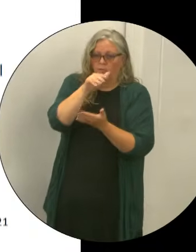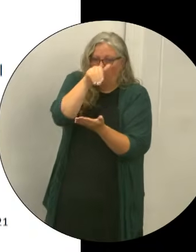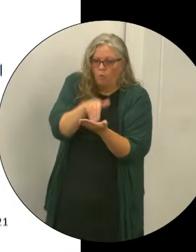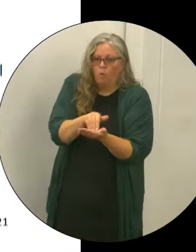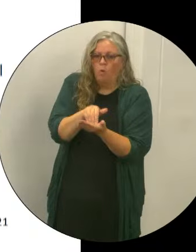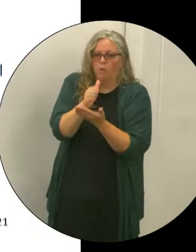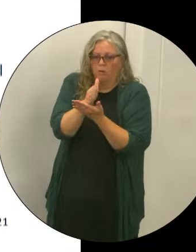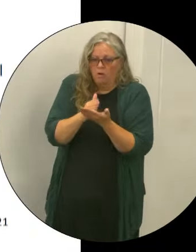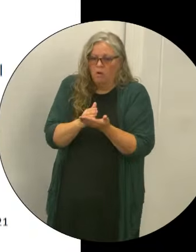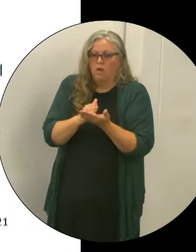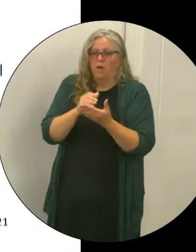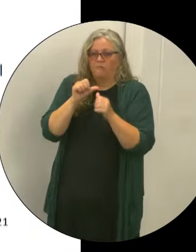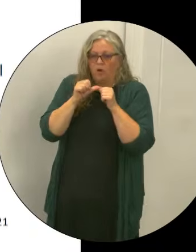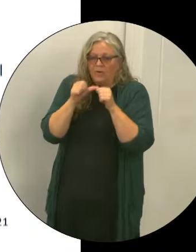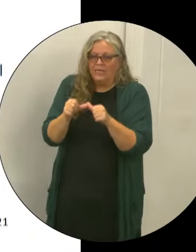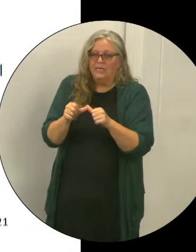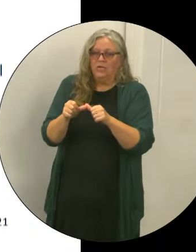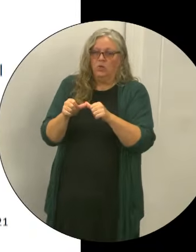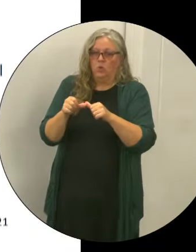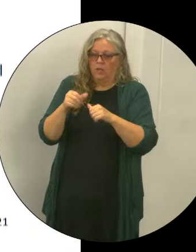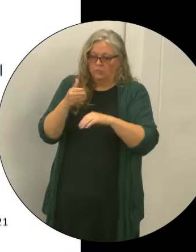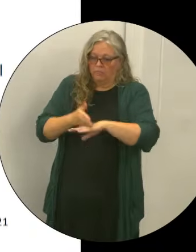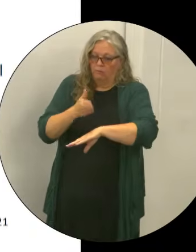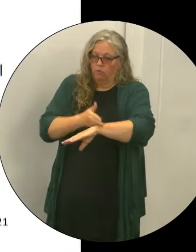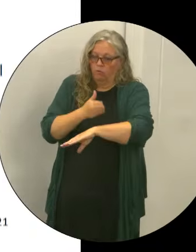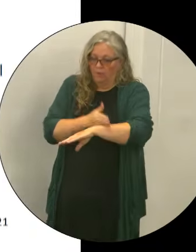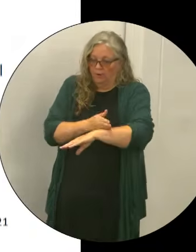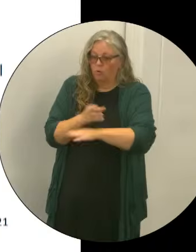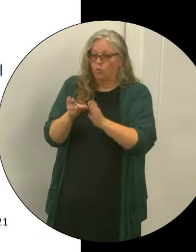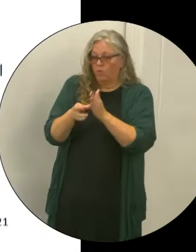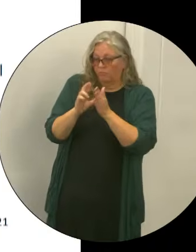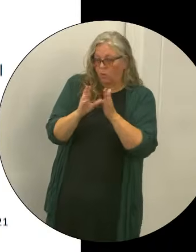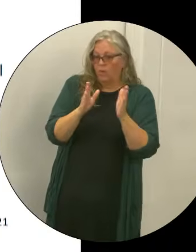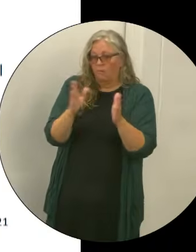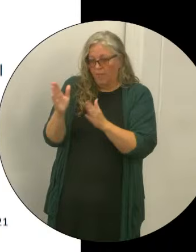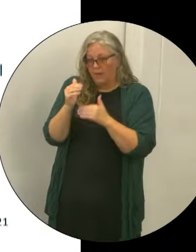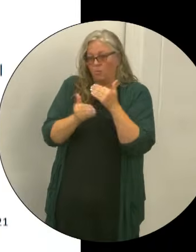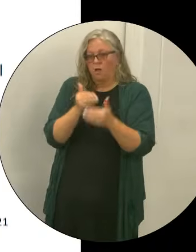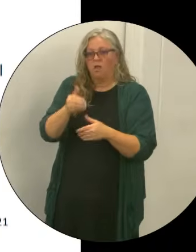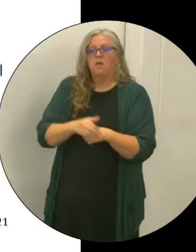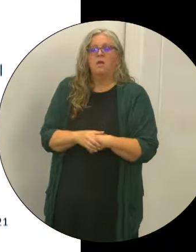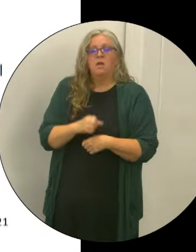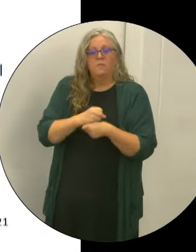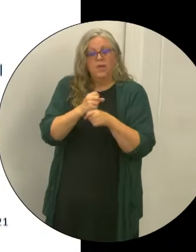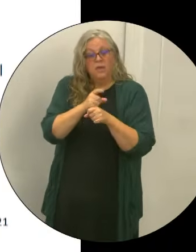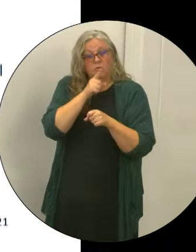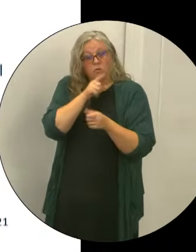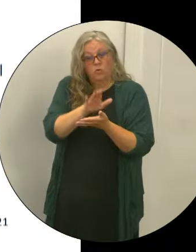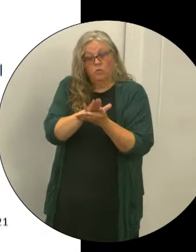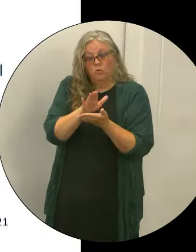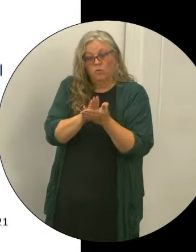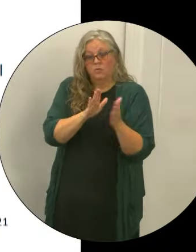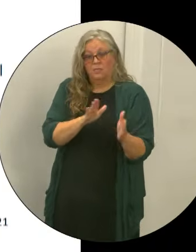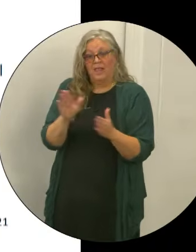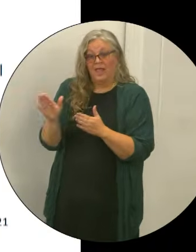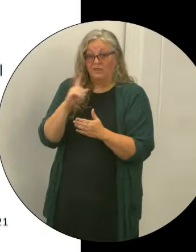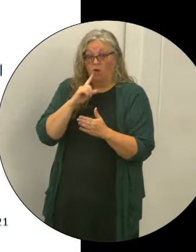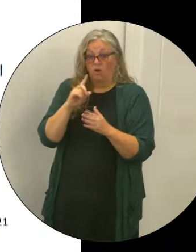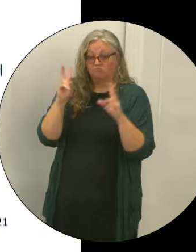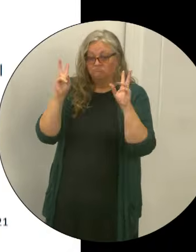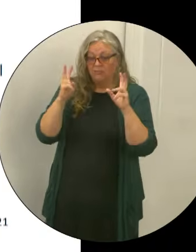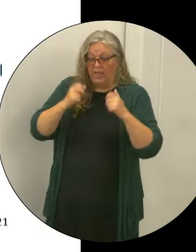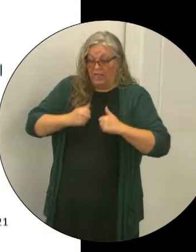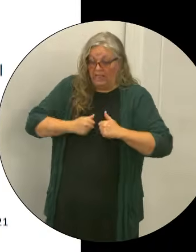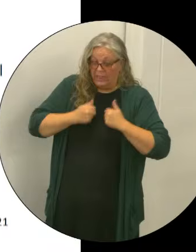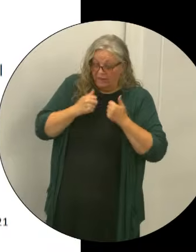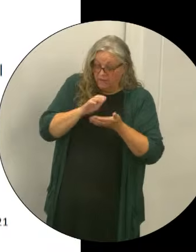of our continuous improvement review and plan process. Ensuring schools' plans are living documents that